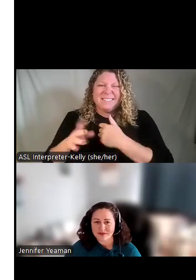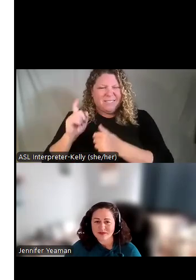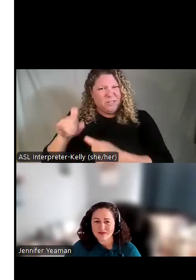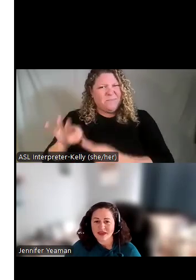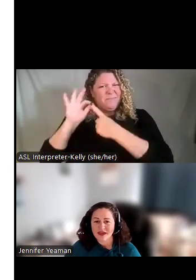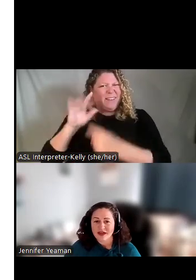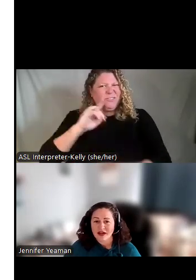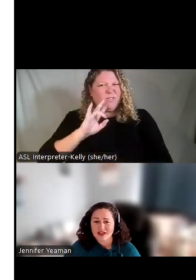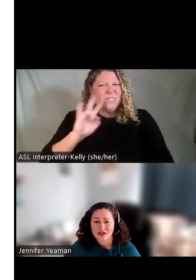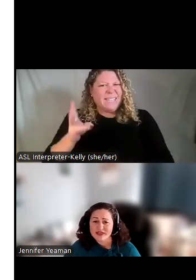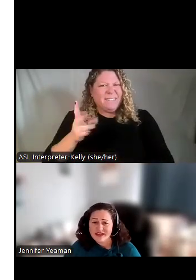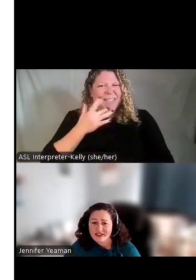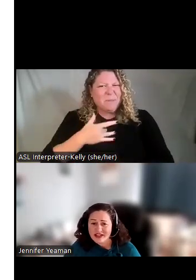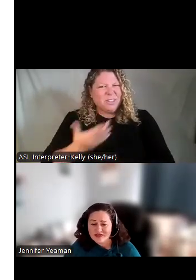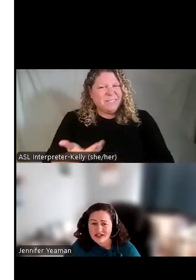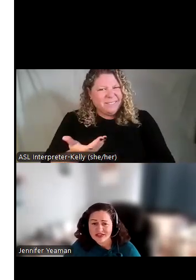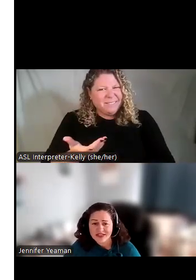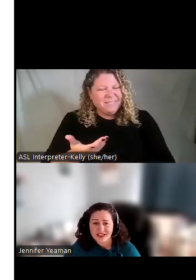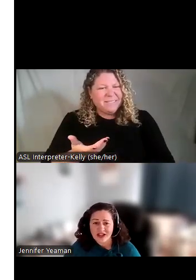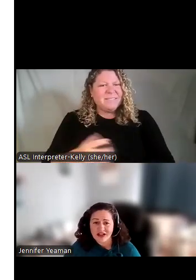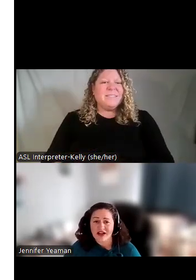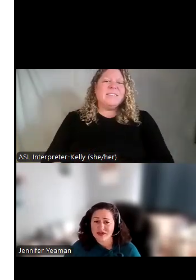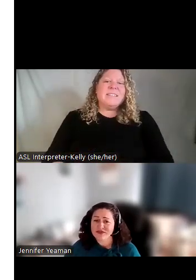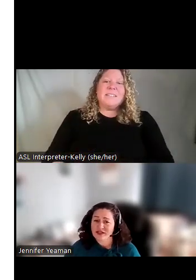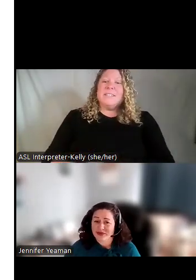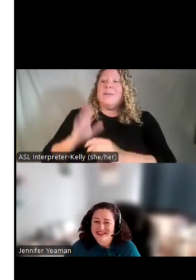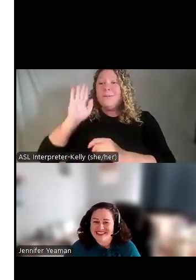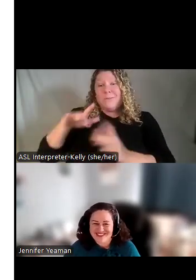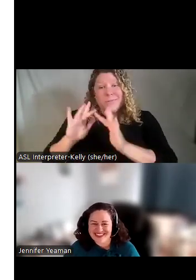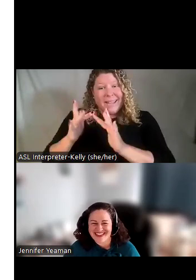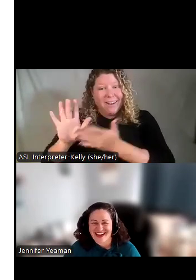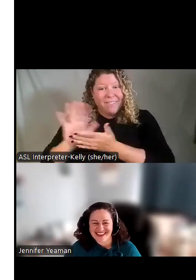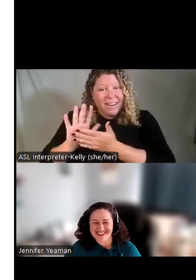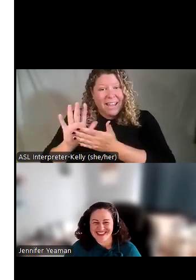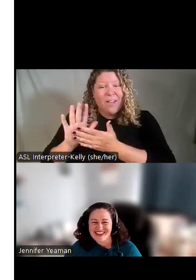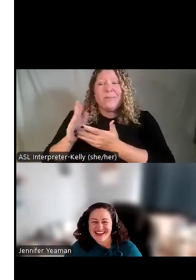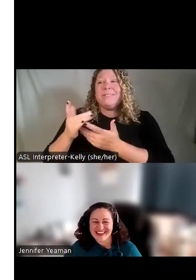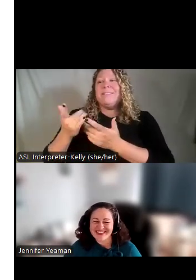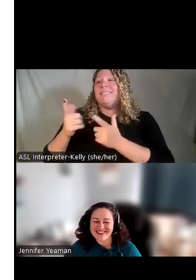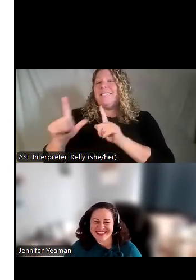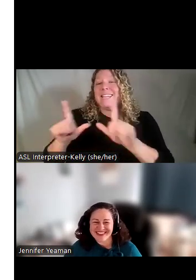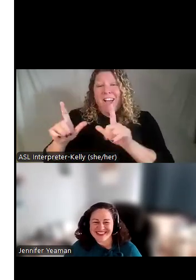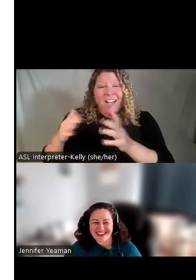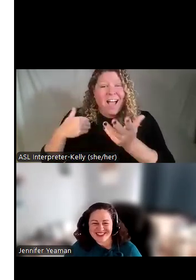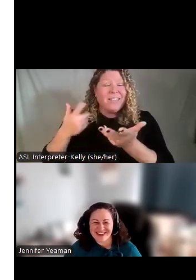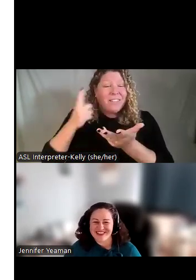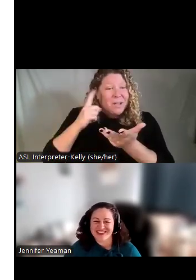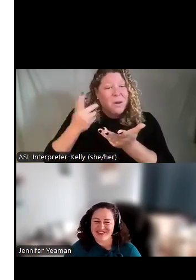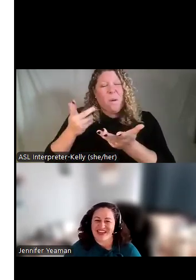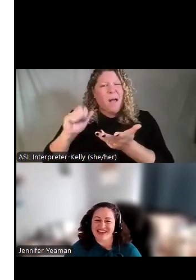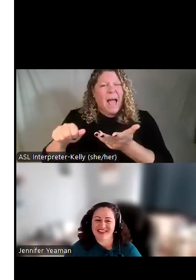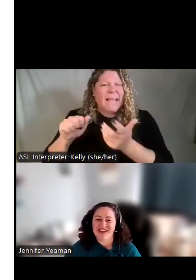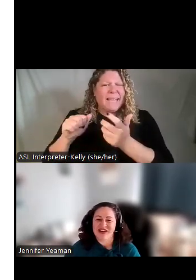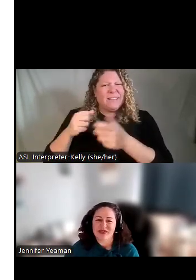party. So with the internet videos and TikTok, I was feeling pretty confident I could do a little fancier